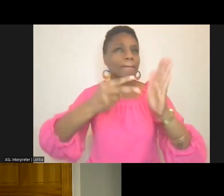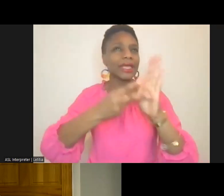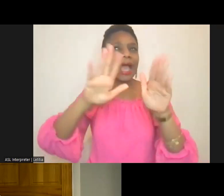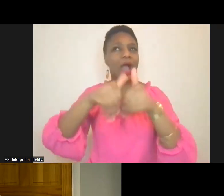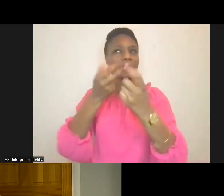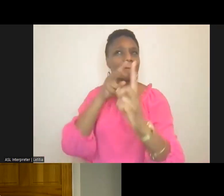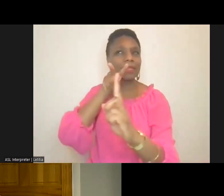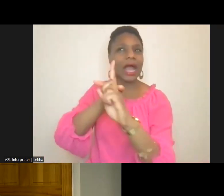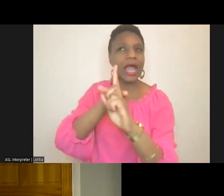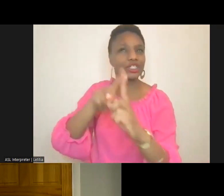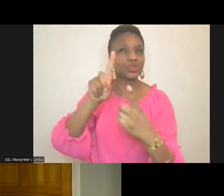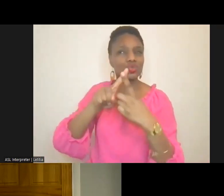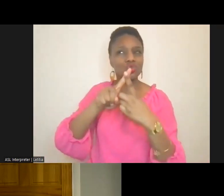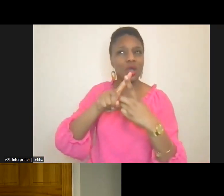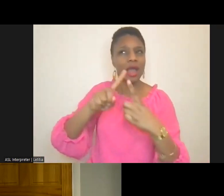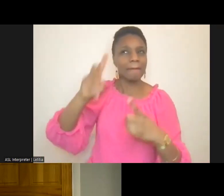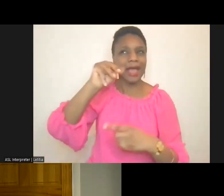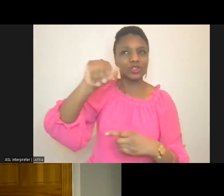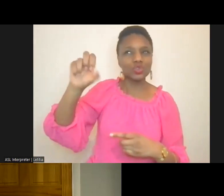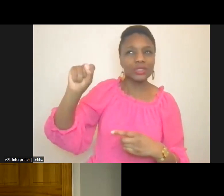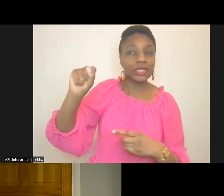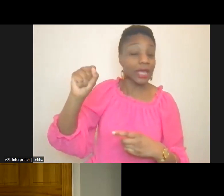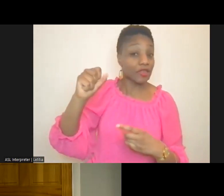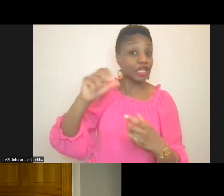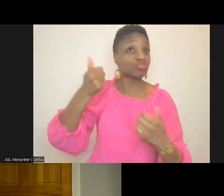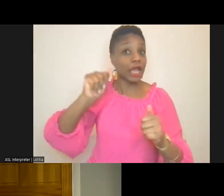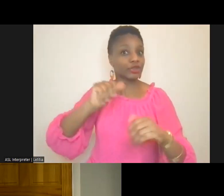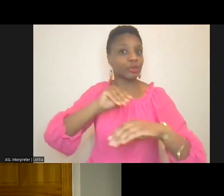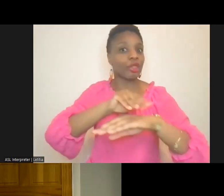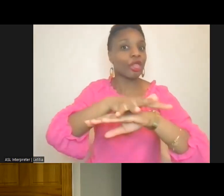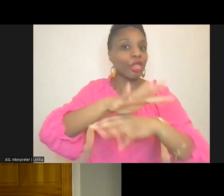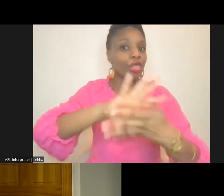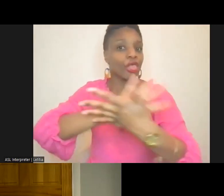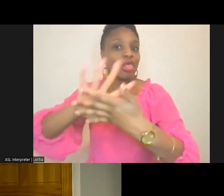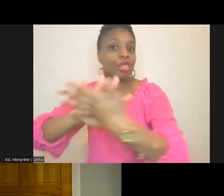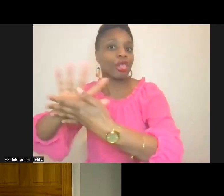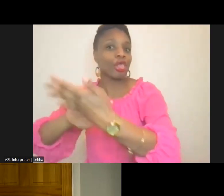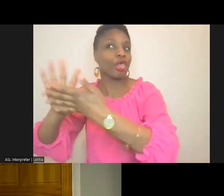it's to their financial benefit to keep our eyes on bureaucratic